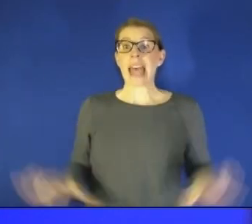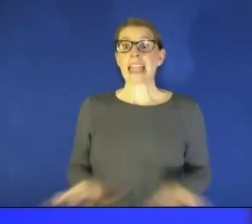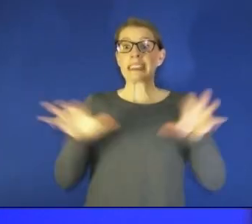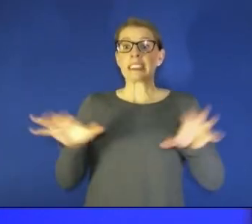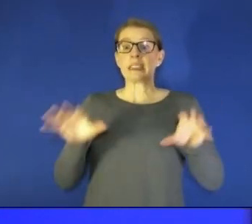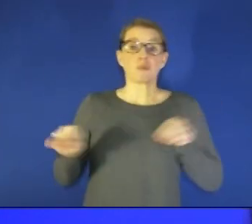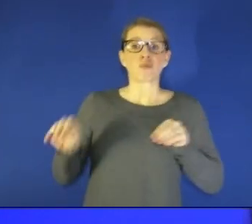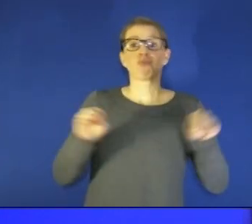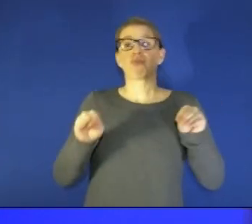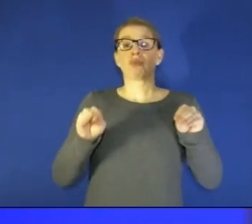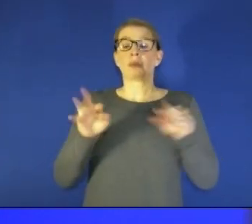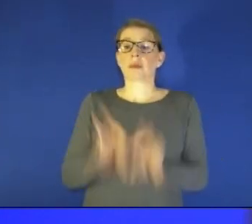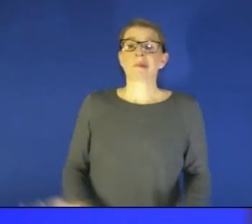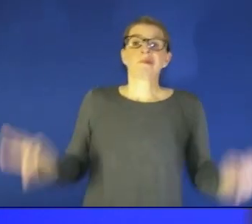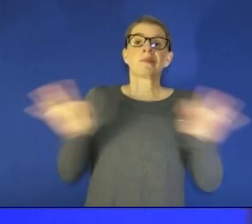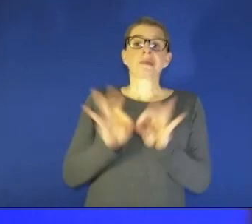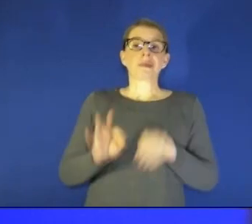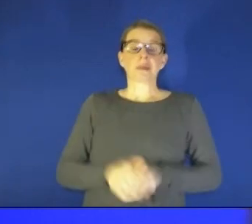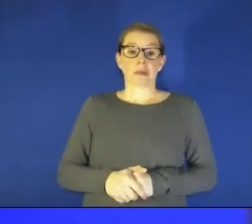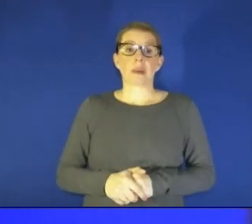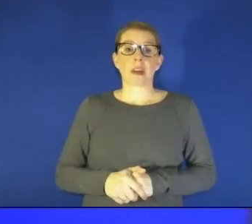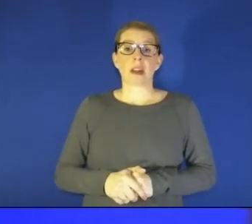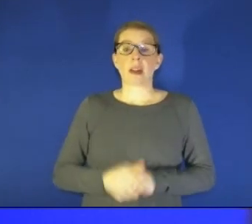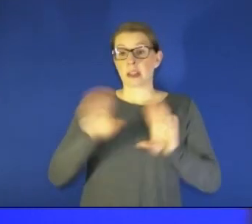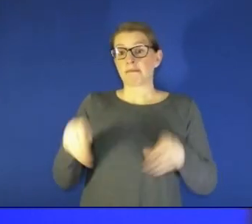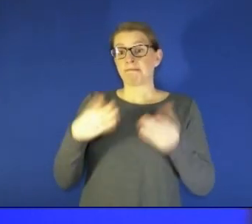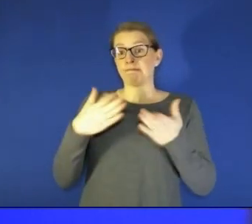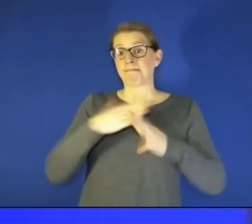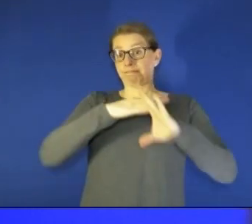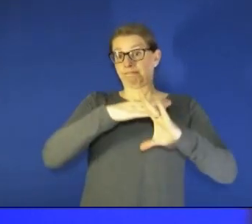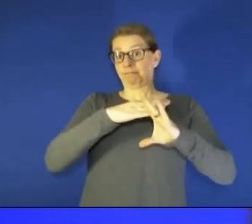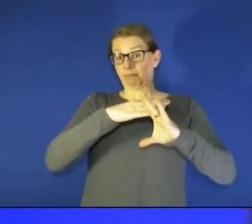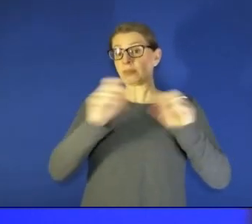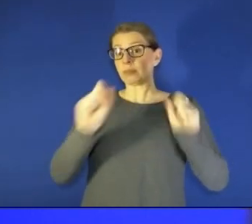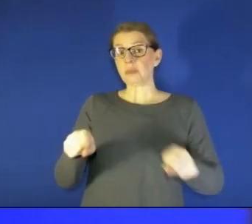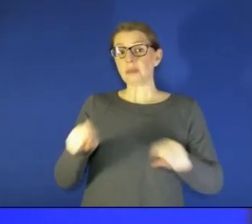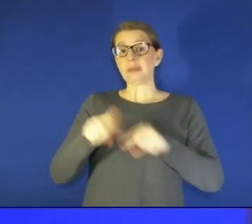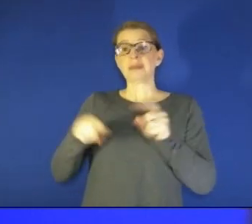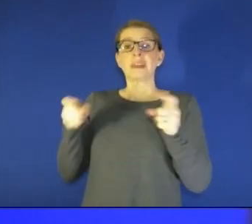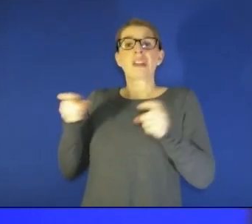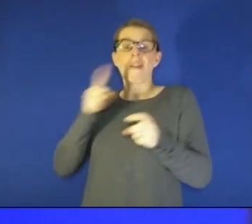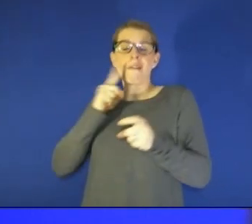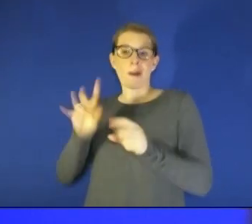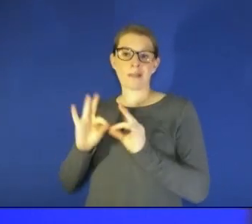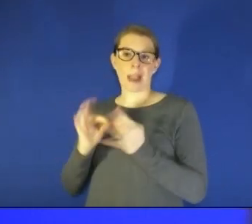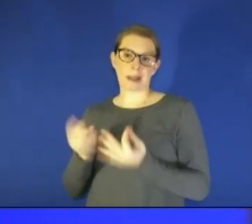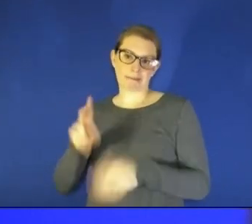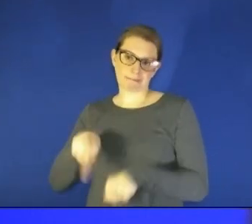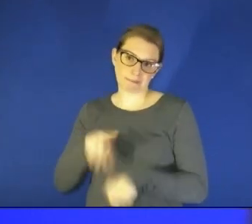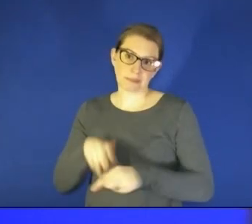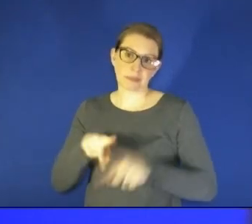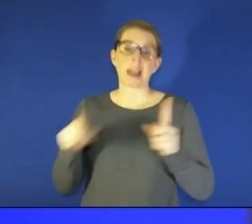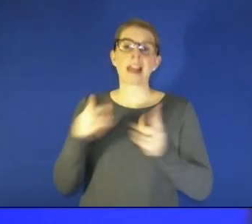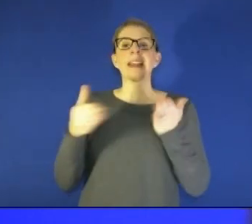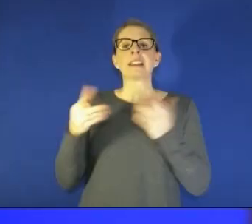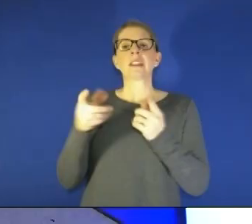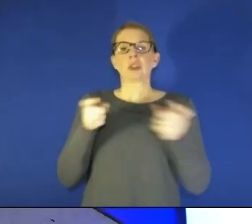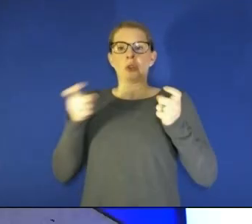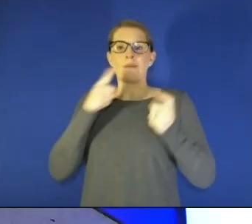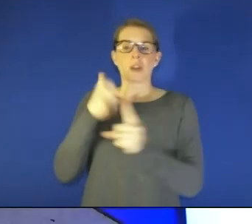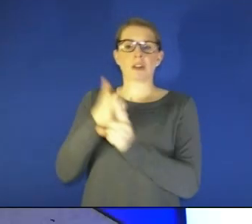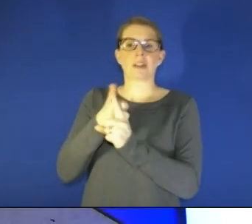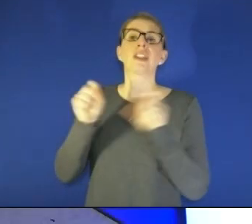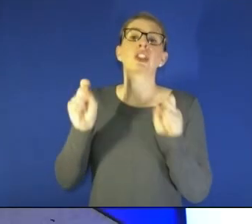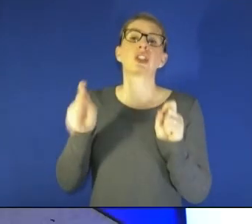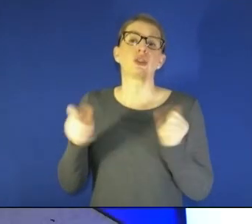so those are things that we can prevent and we can control for. You can't control for your family, of course, but the things you can control for, you should try to. But it goes